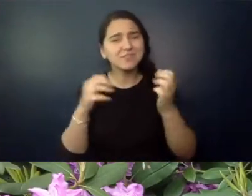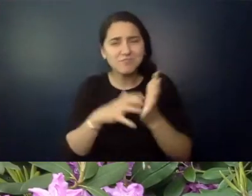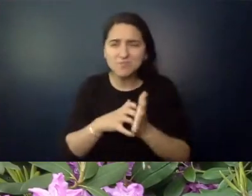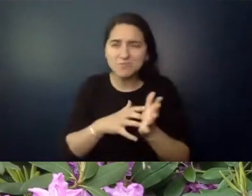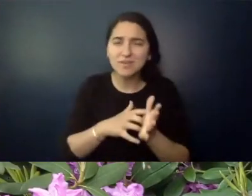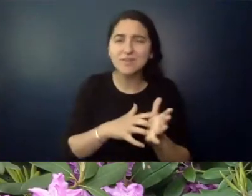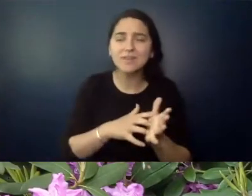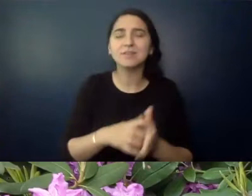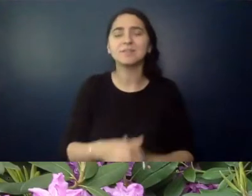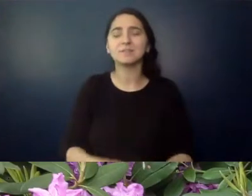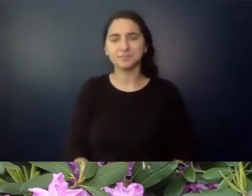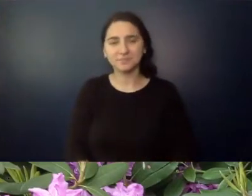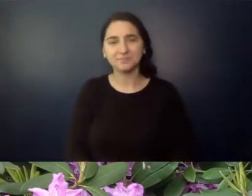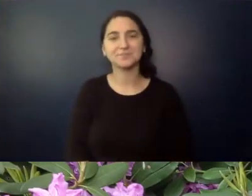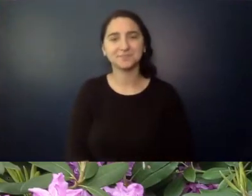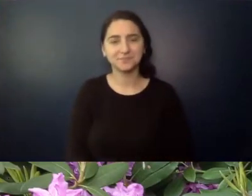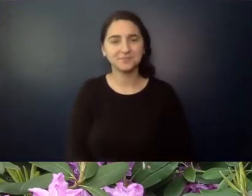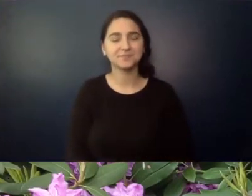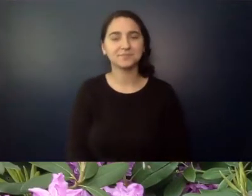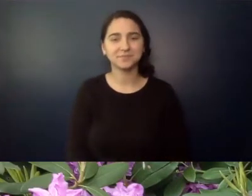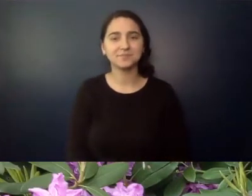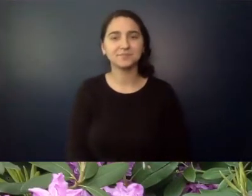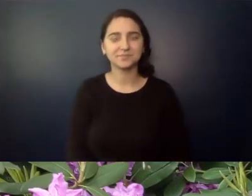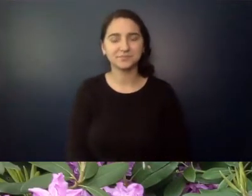Support the weak.